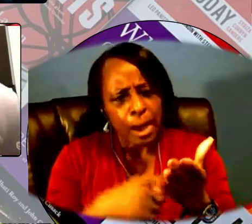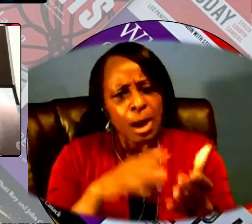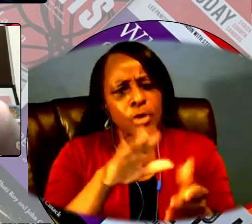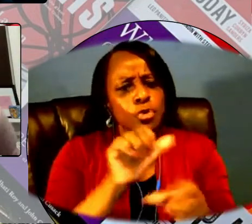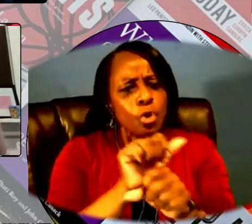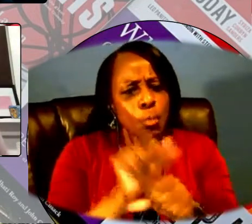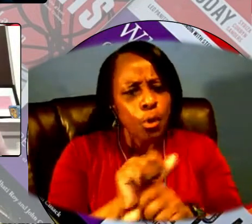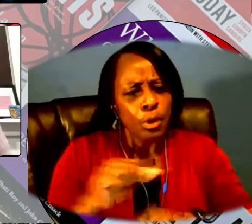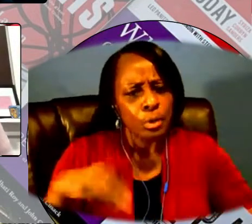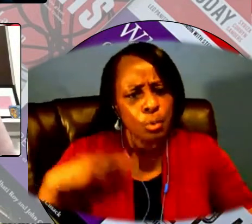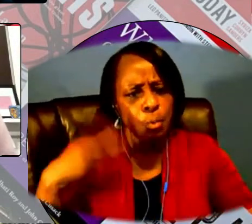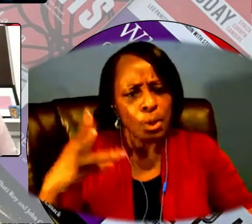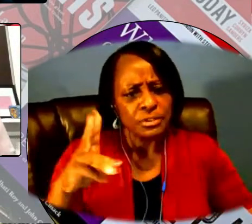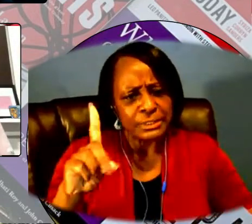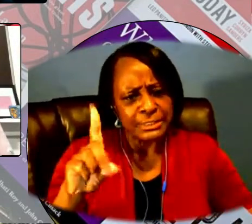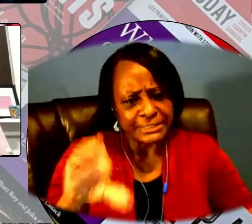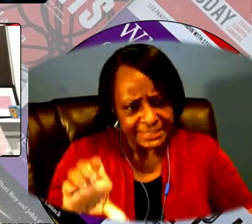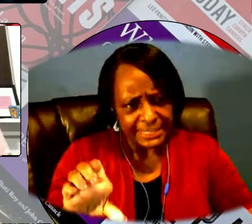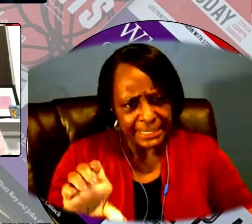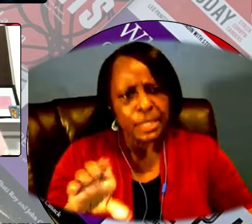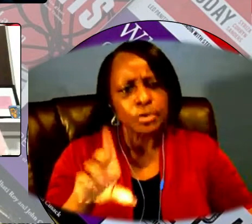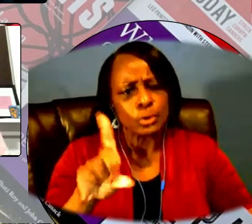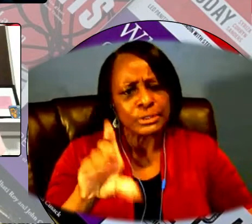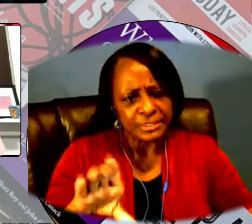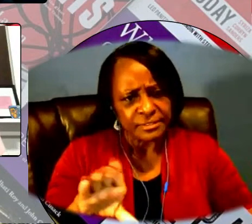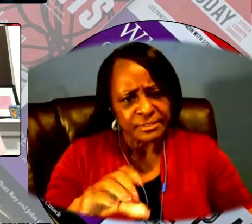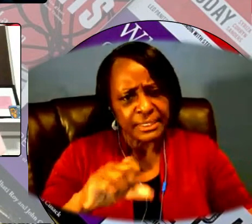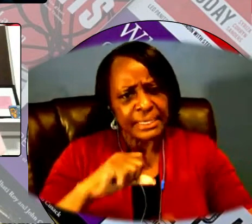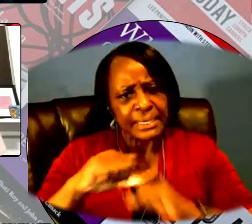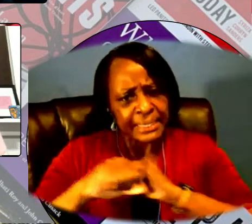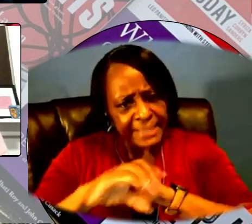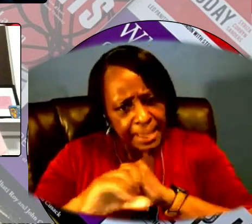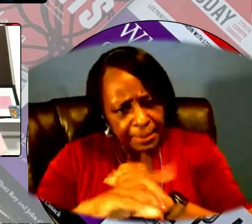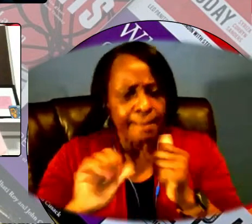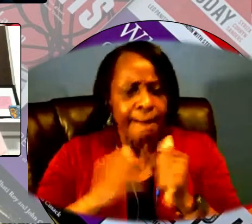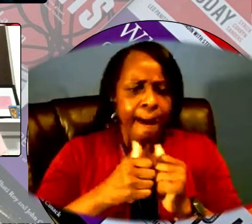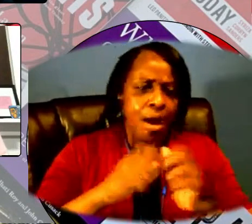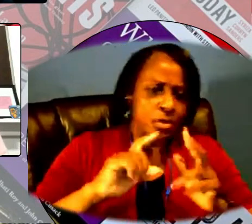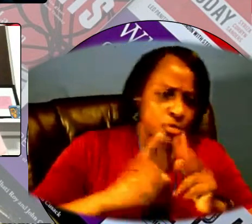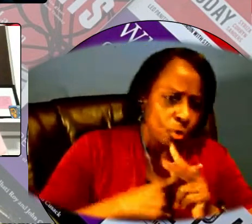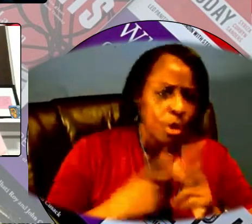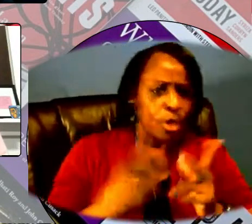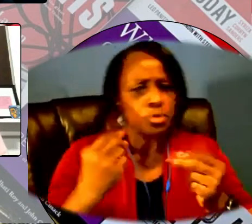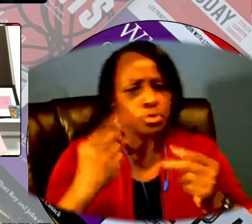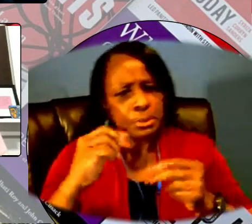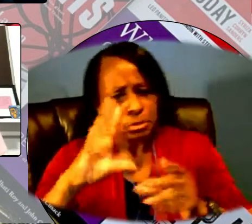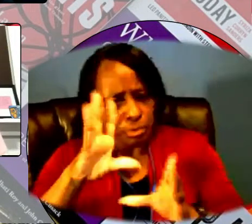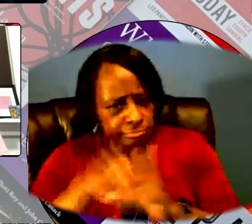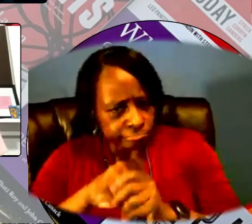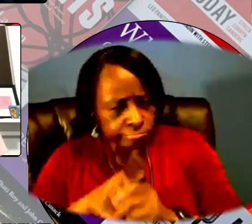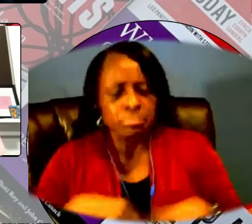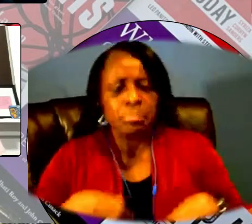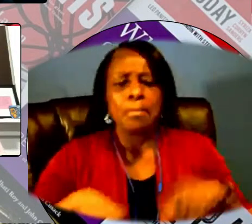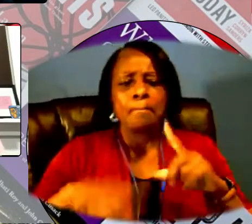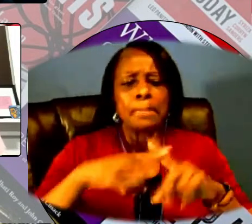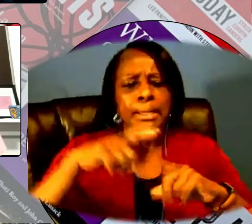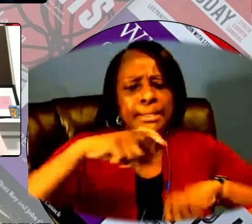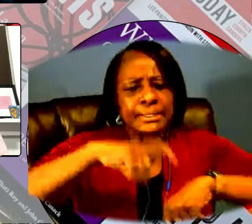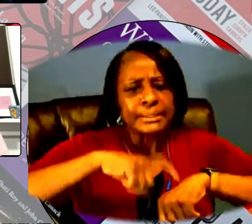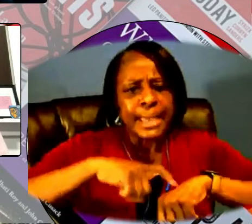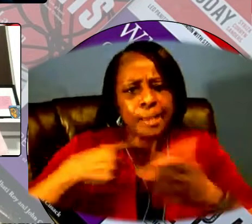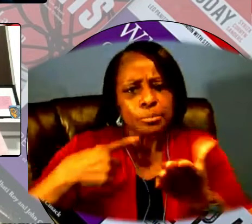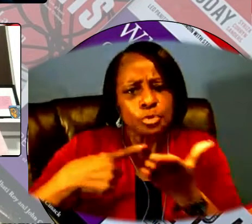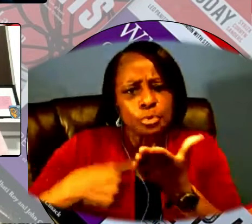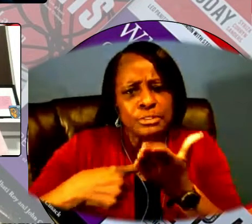New Jails D.C. campaign, how it started, what you guys been up to, and if there's time to also maybe even talk a little bit